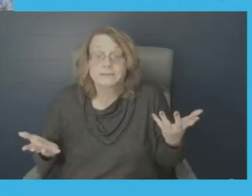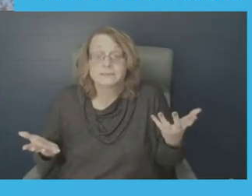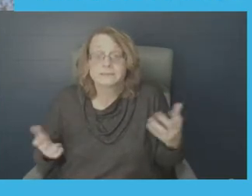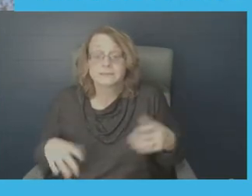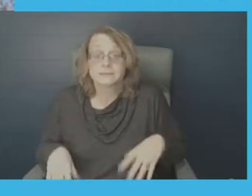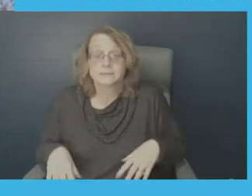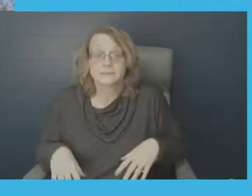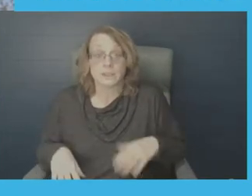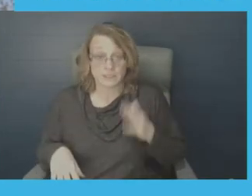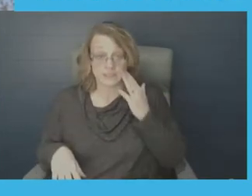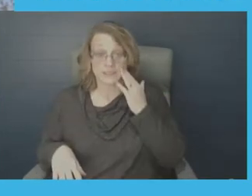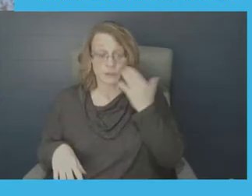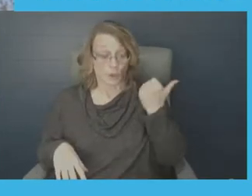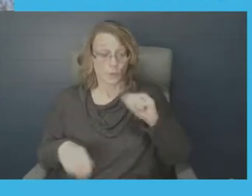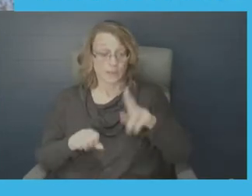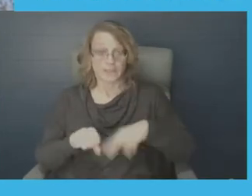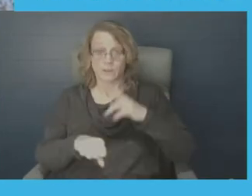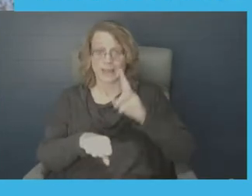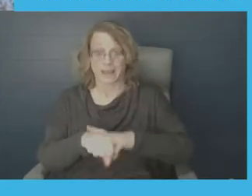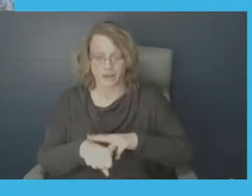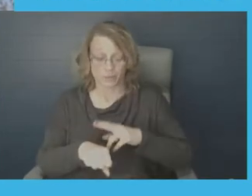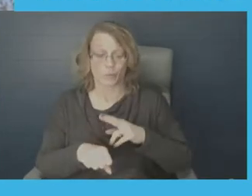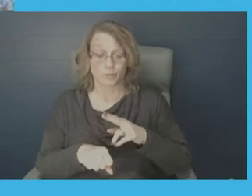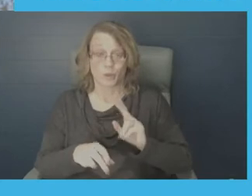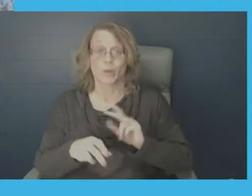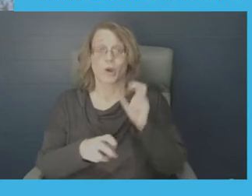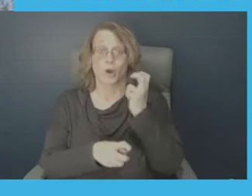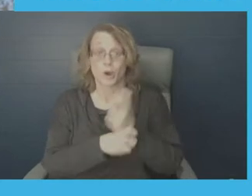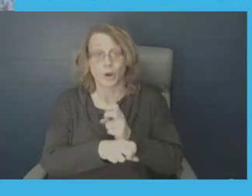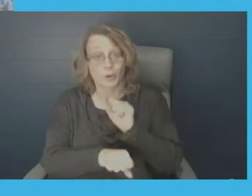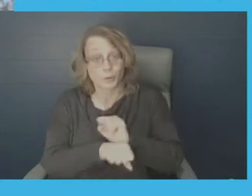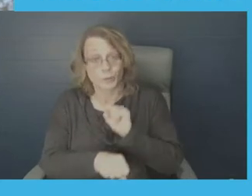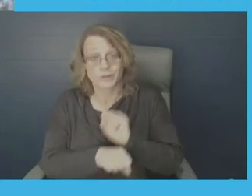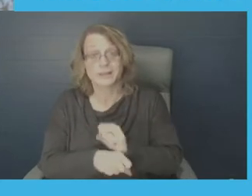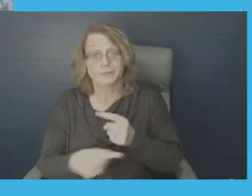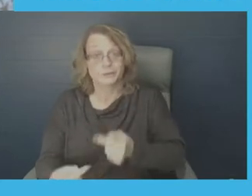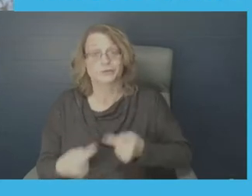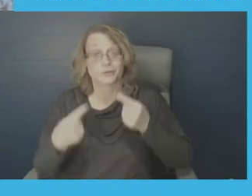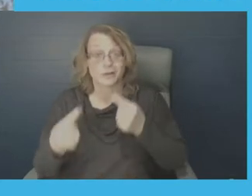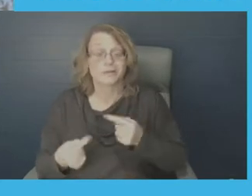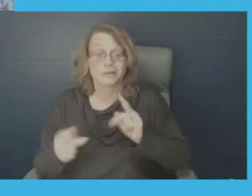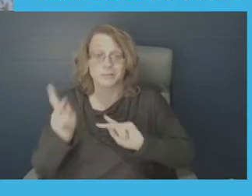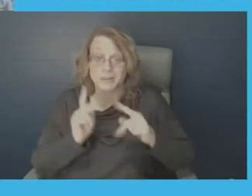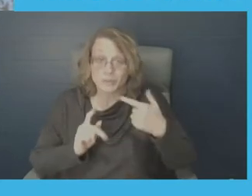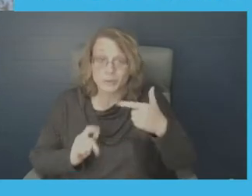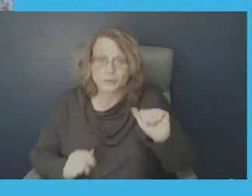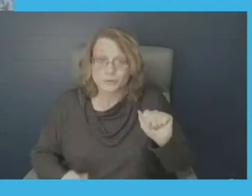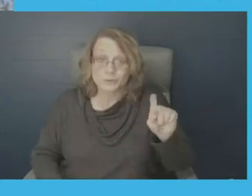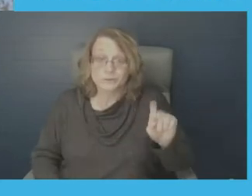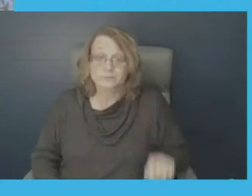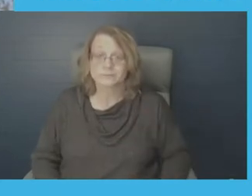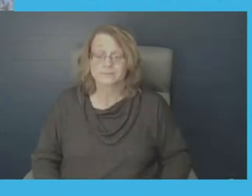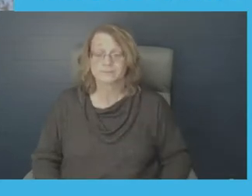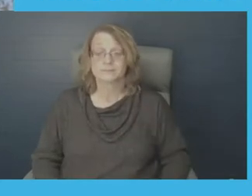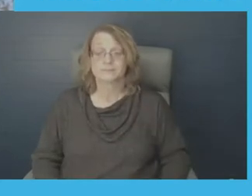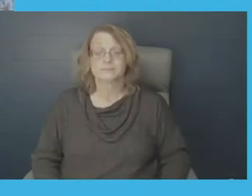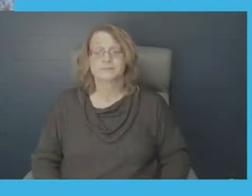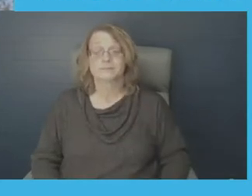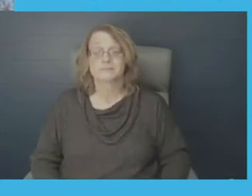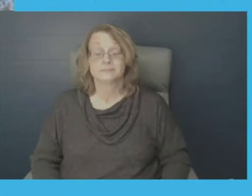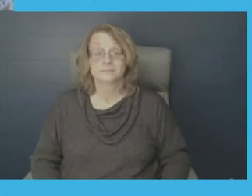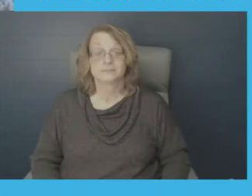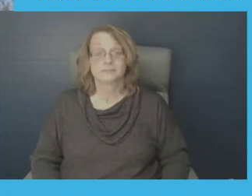Where has he been? Does he know any ordinary people? Does he know any hard-working, struggling